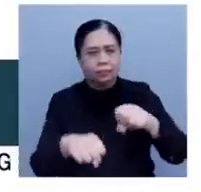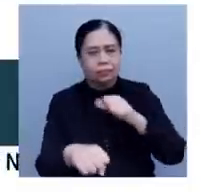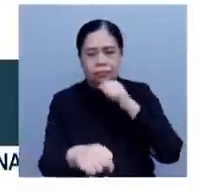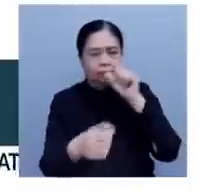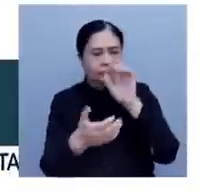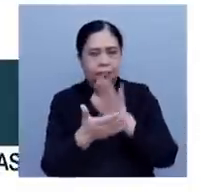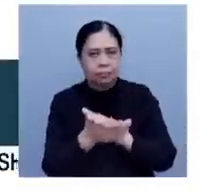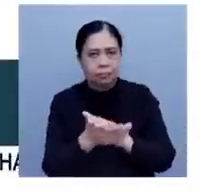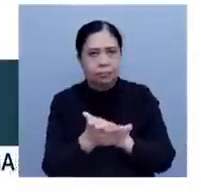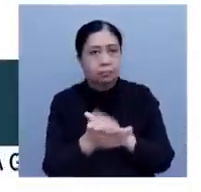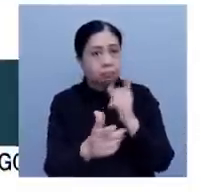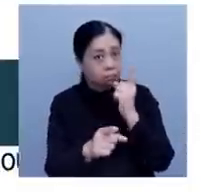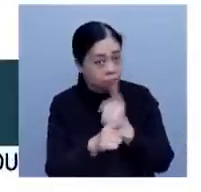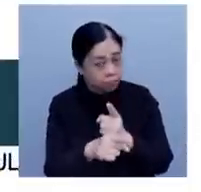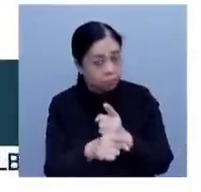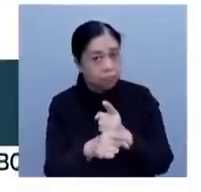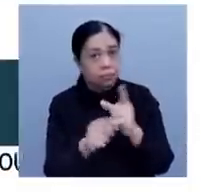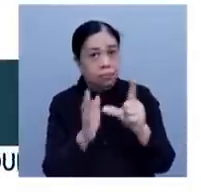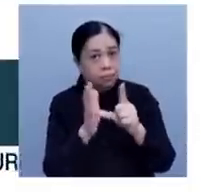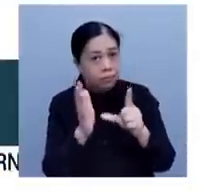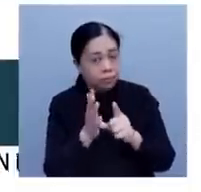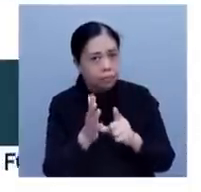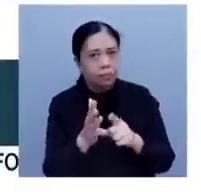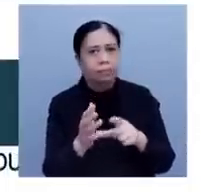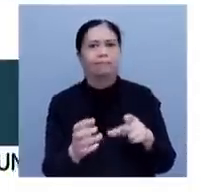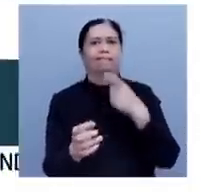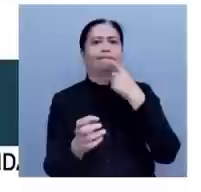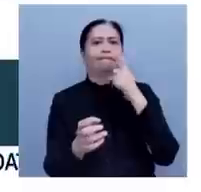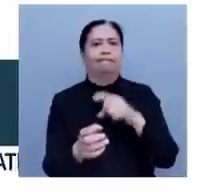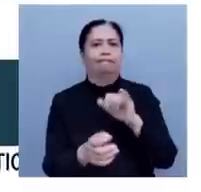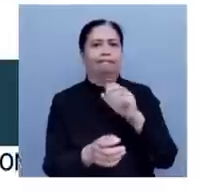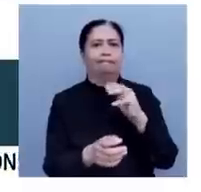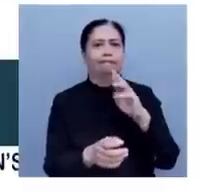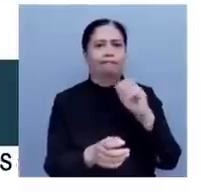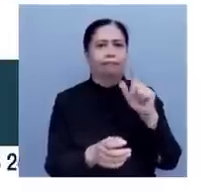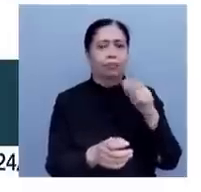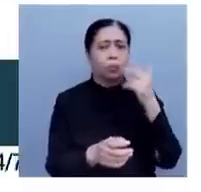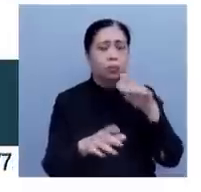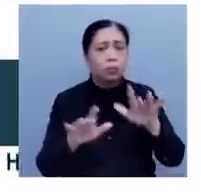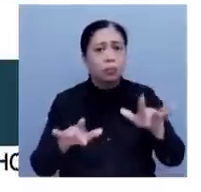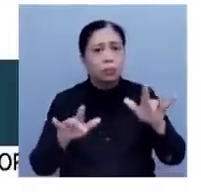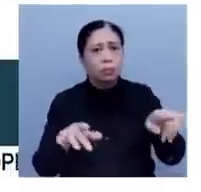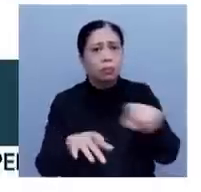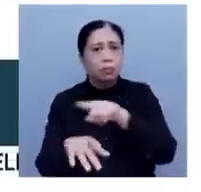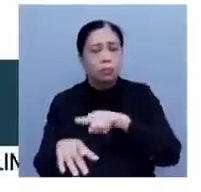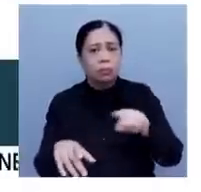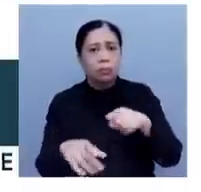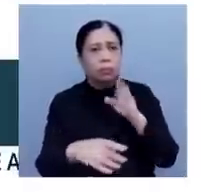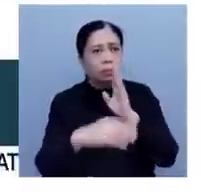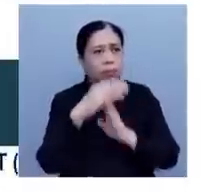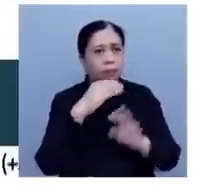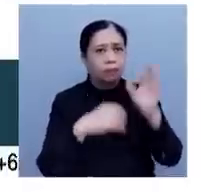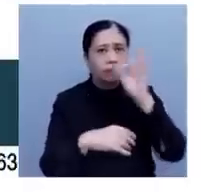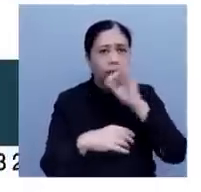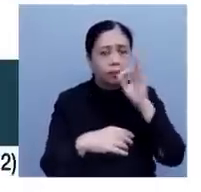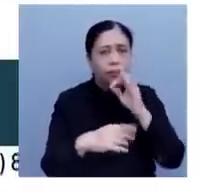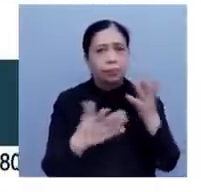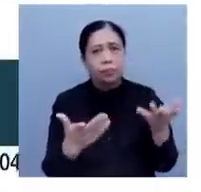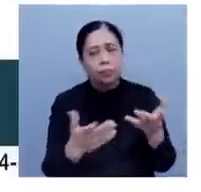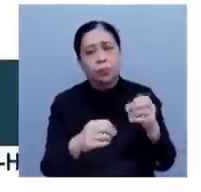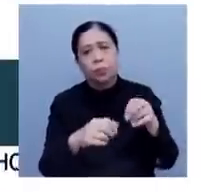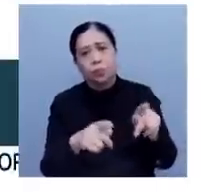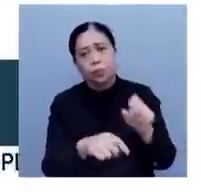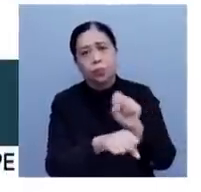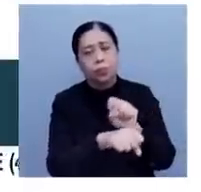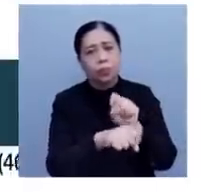is legal, that is even immoral, because you're depriving now the ordinary Filipinos an opportunity